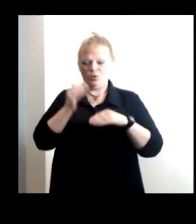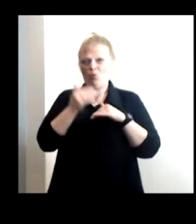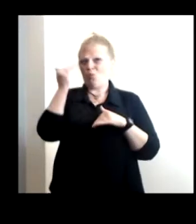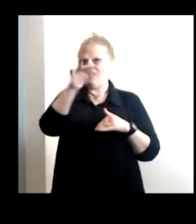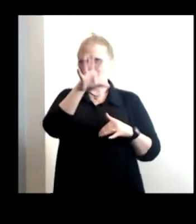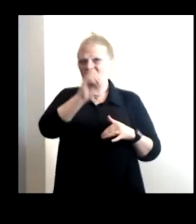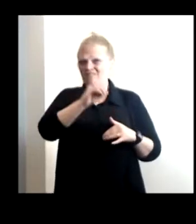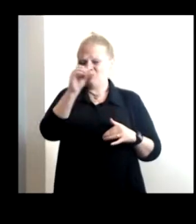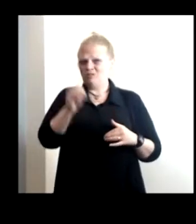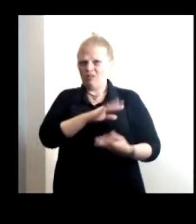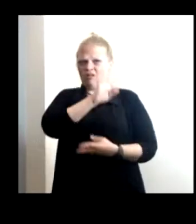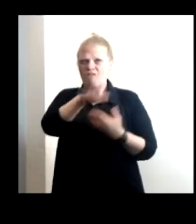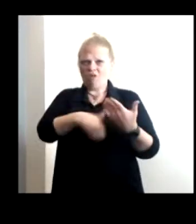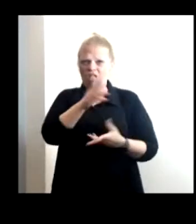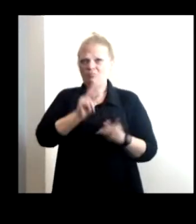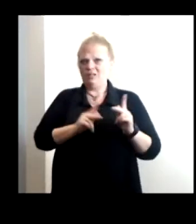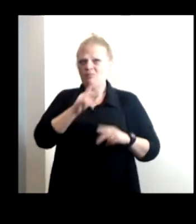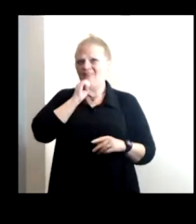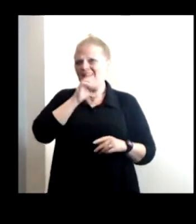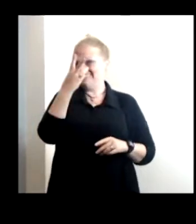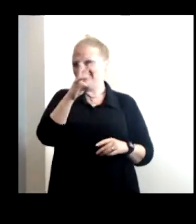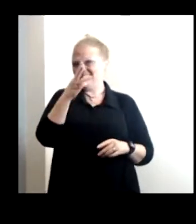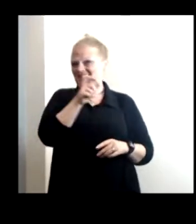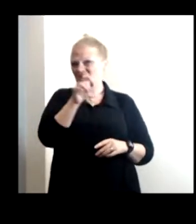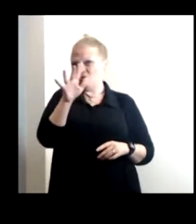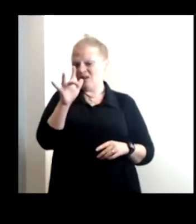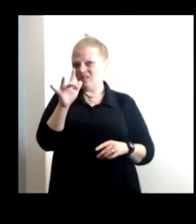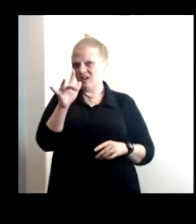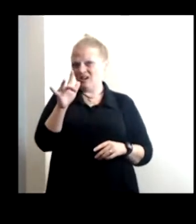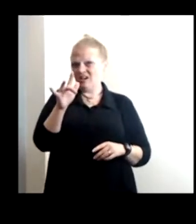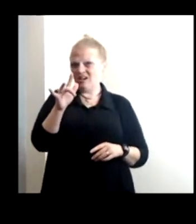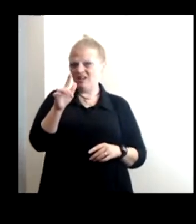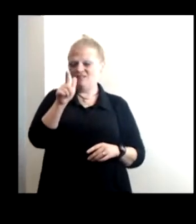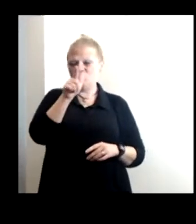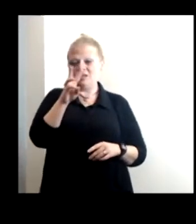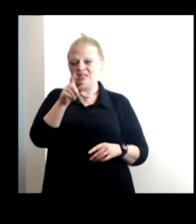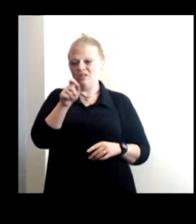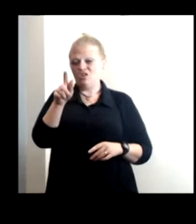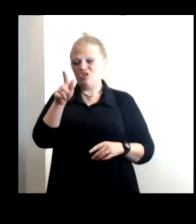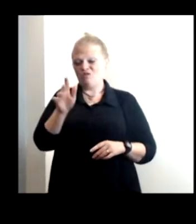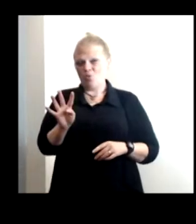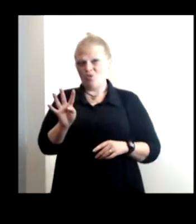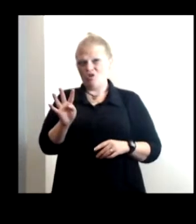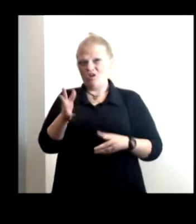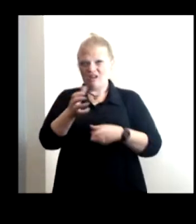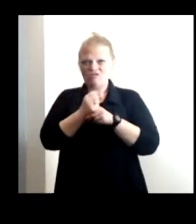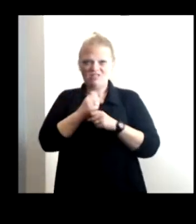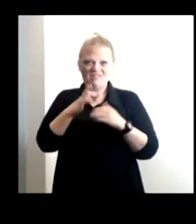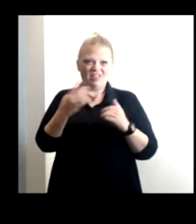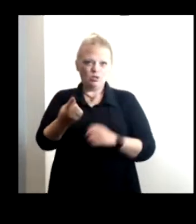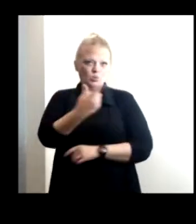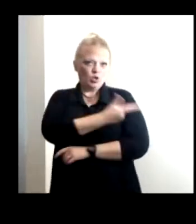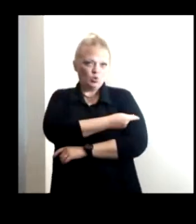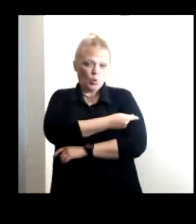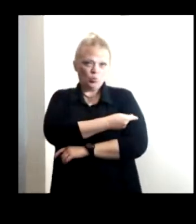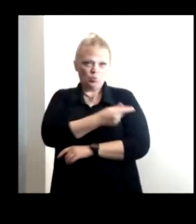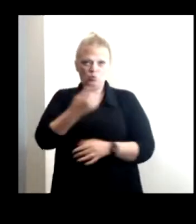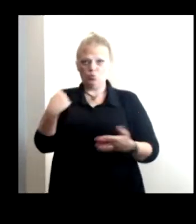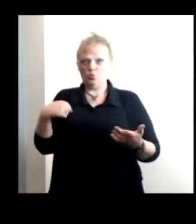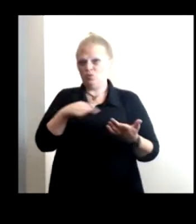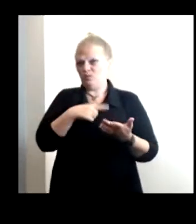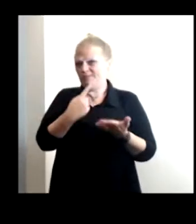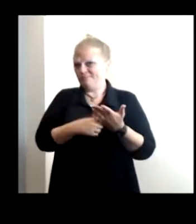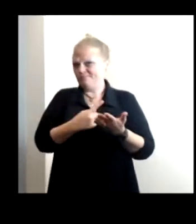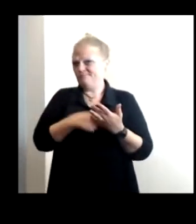50% of all people aged 16 to 25 and 26 to 34 have received at least one dose. And when we talk about